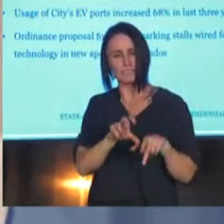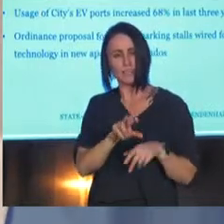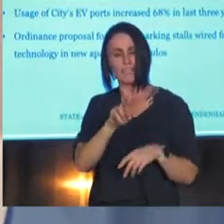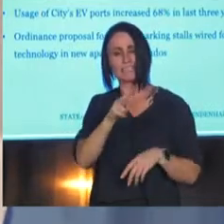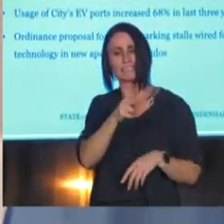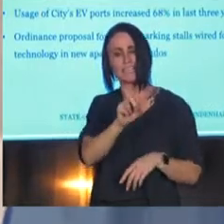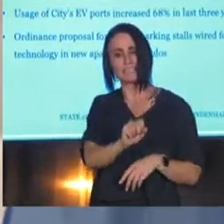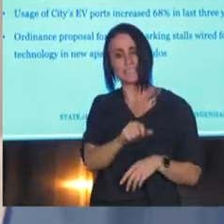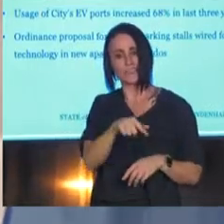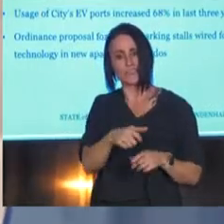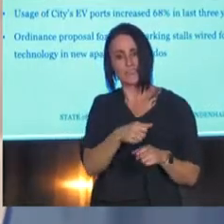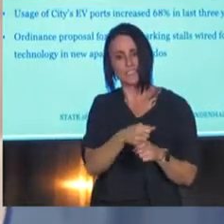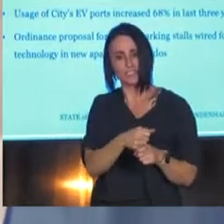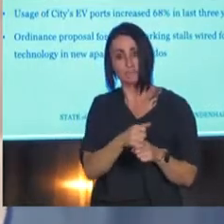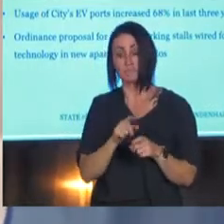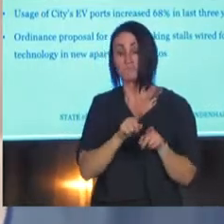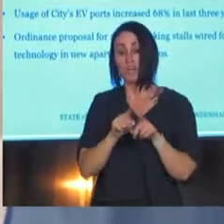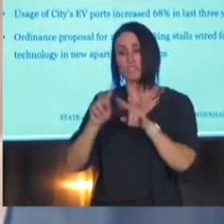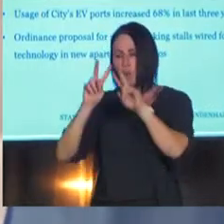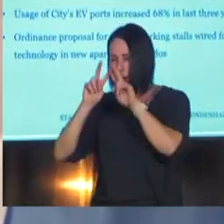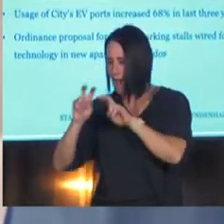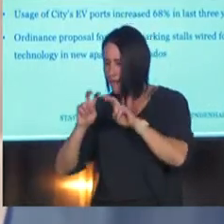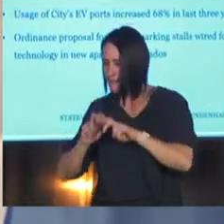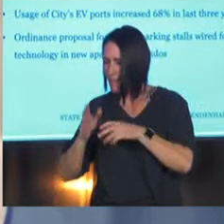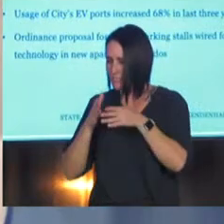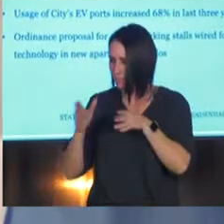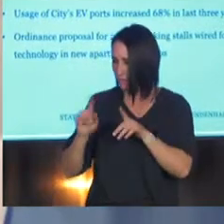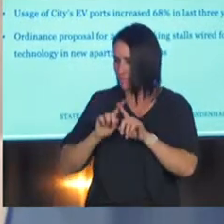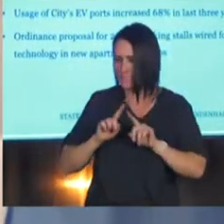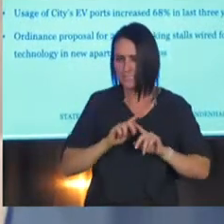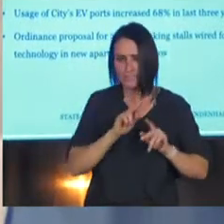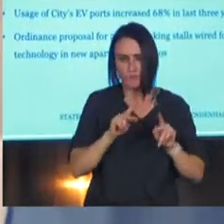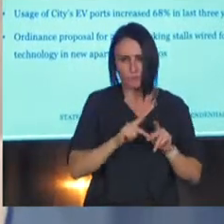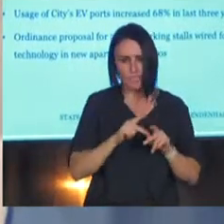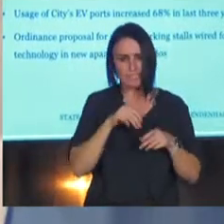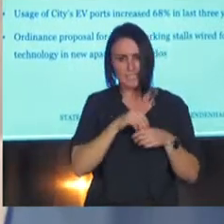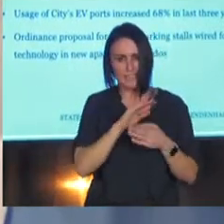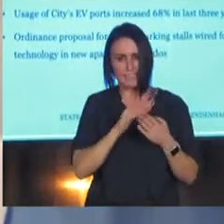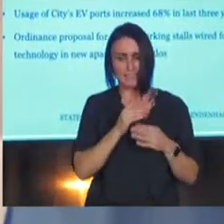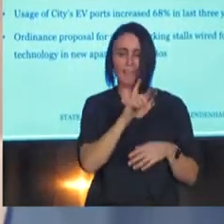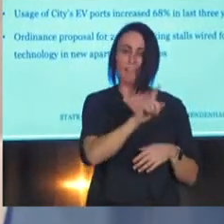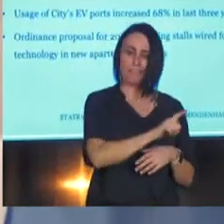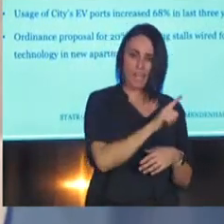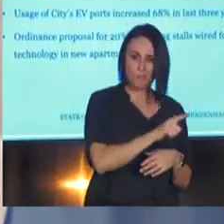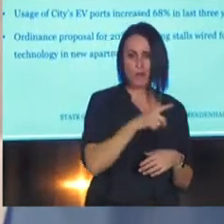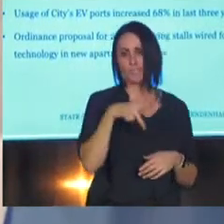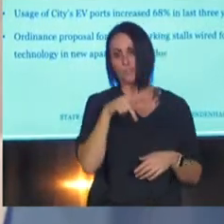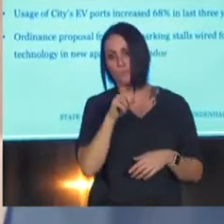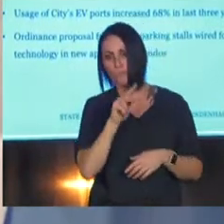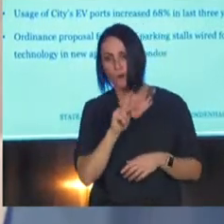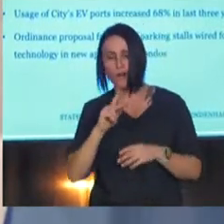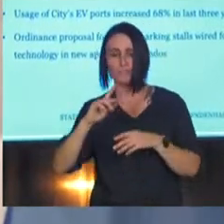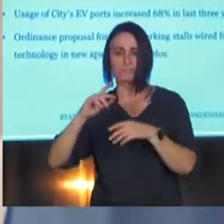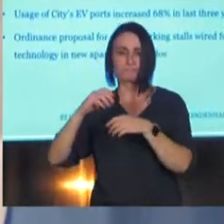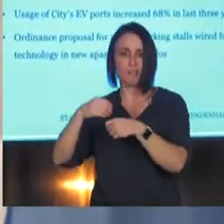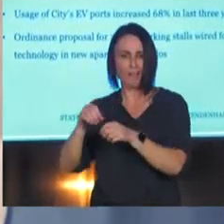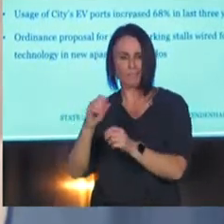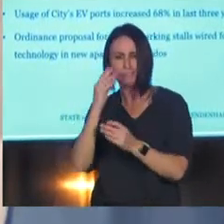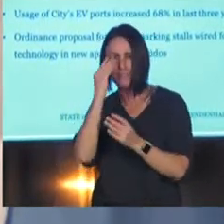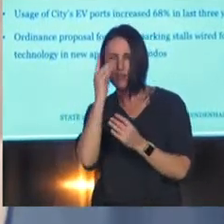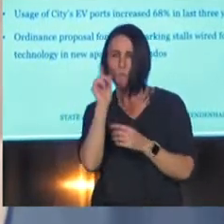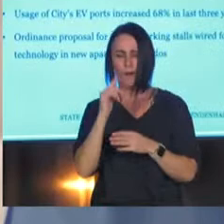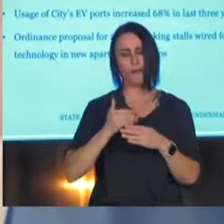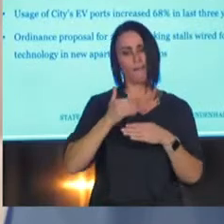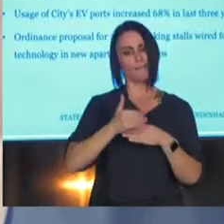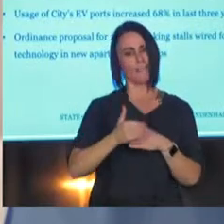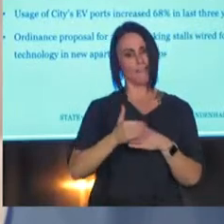year. We also analyzed public sites all over the city, libraries and parks and offices, to consider where the